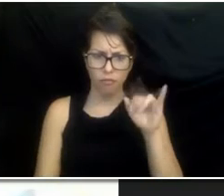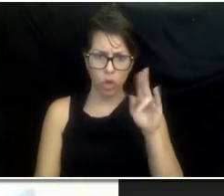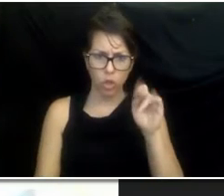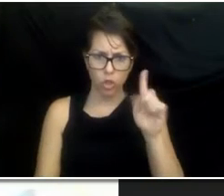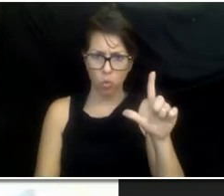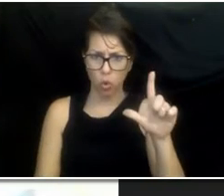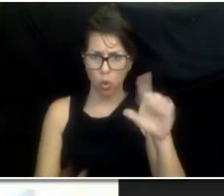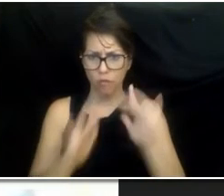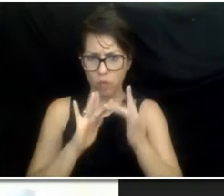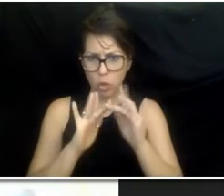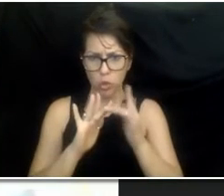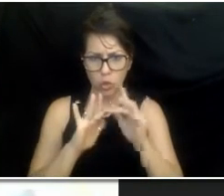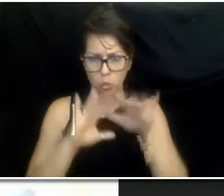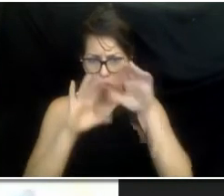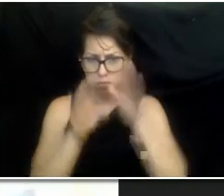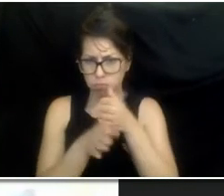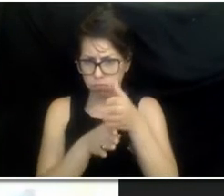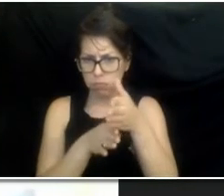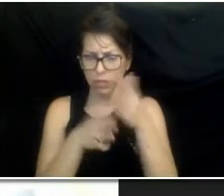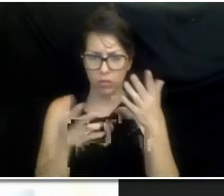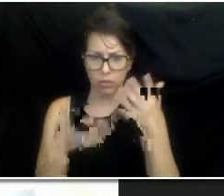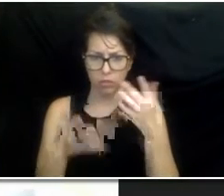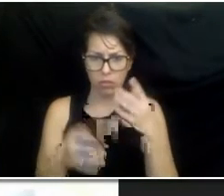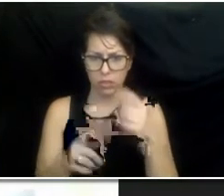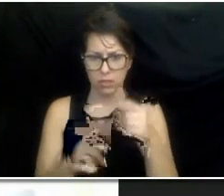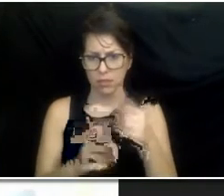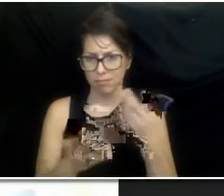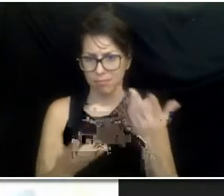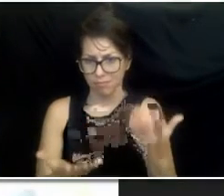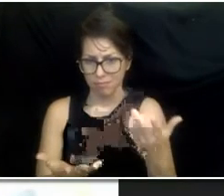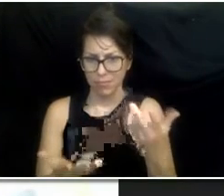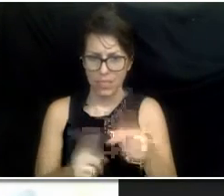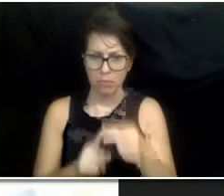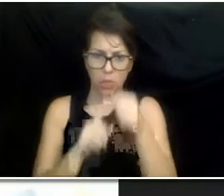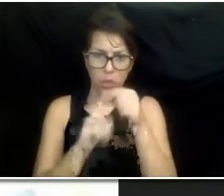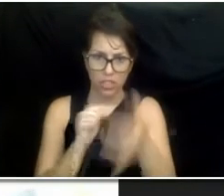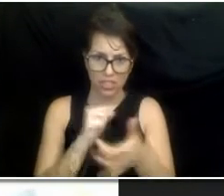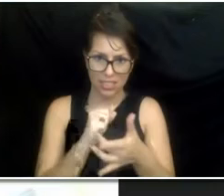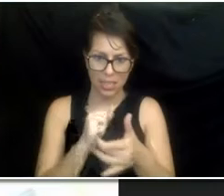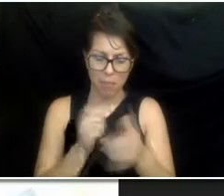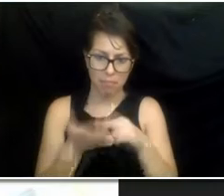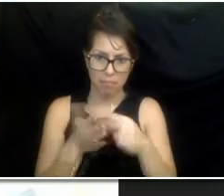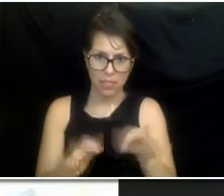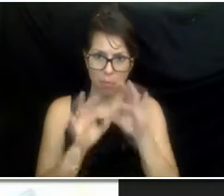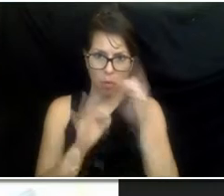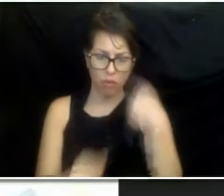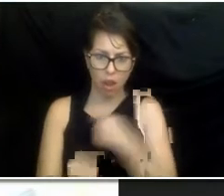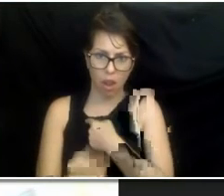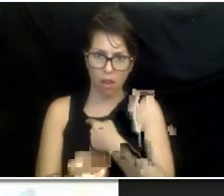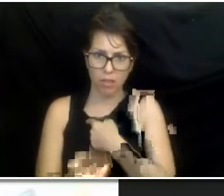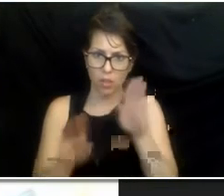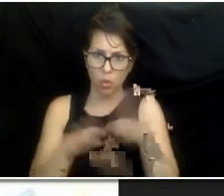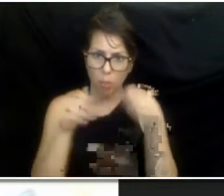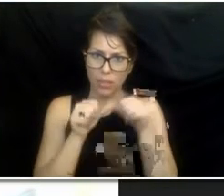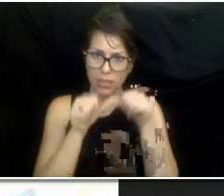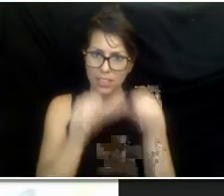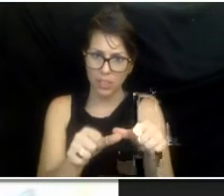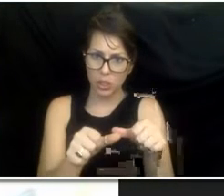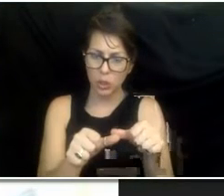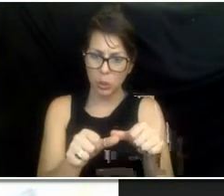members are provided with um protective care um and um clients